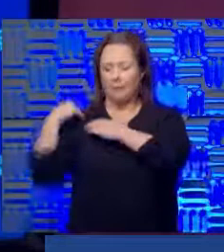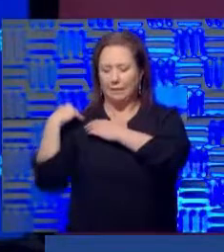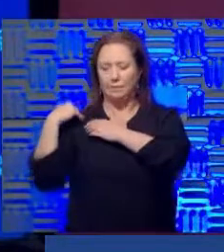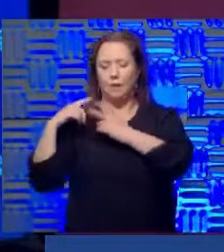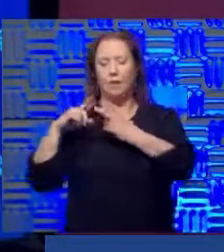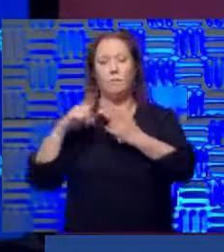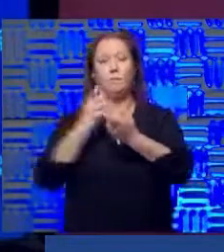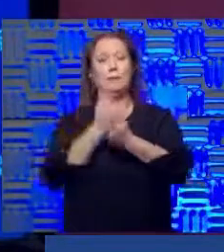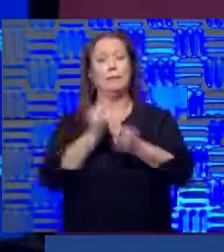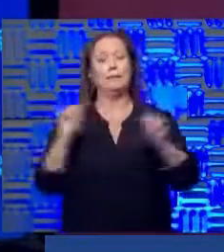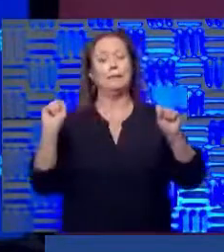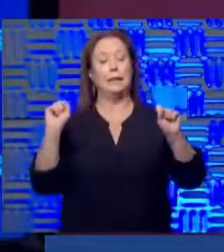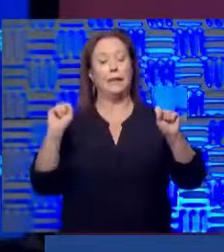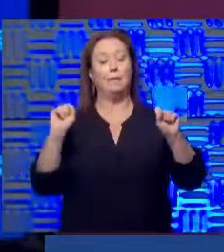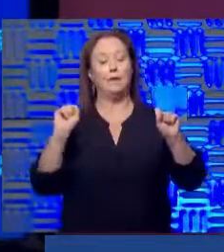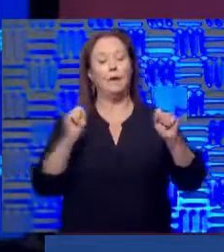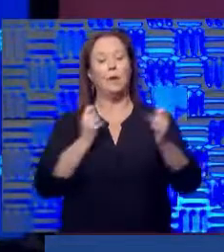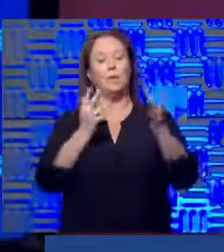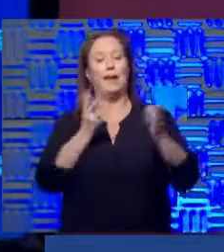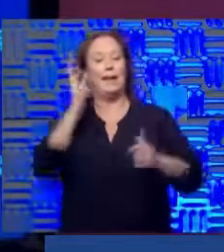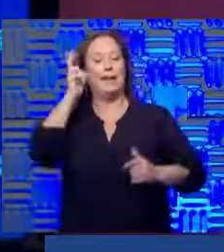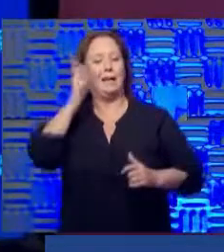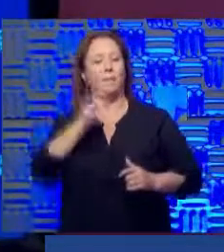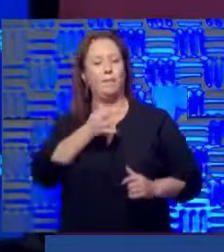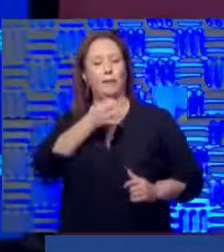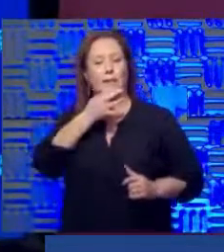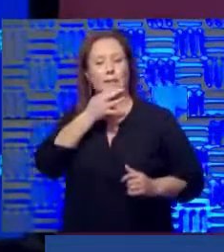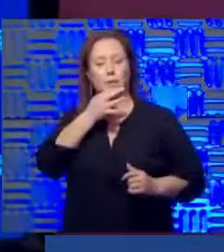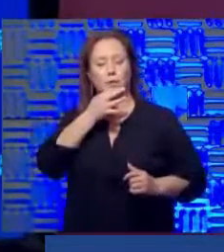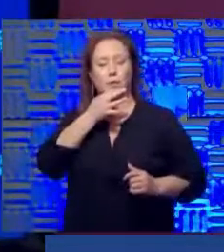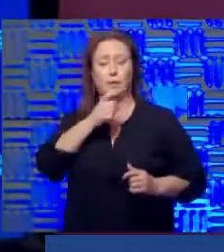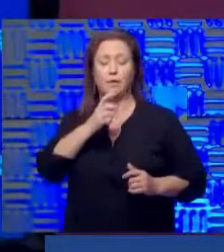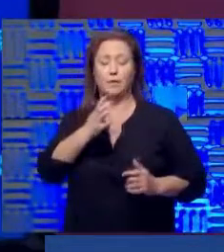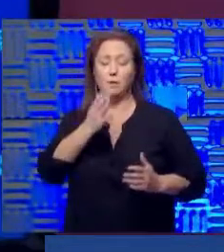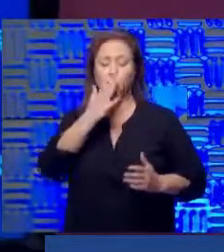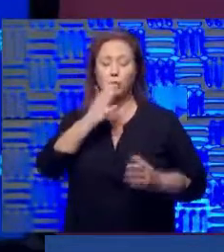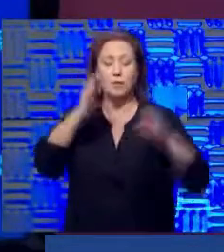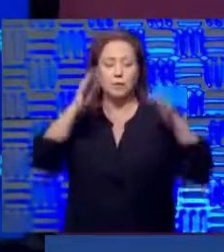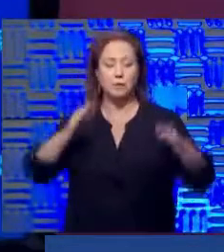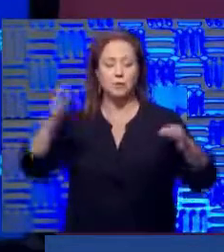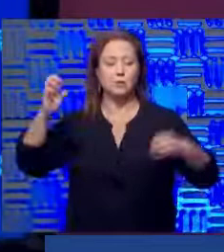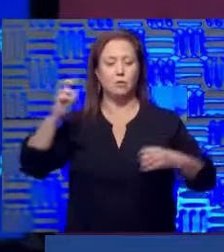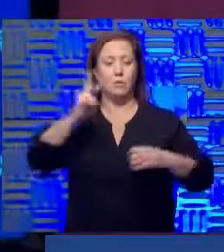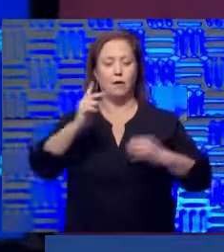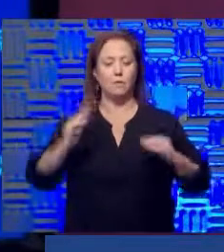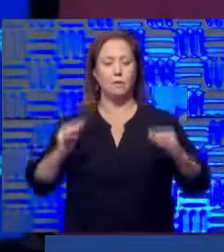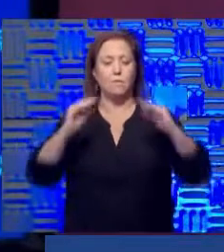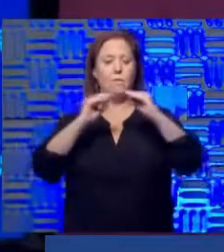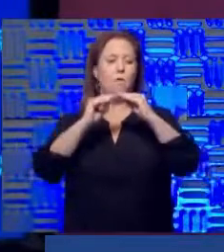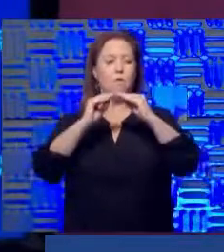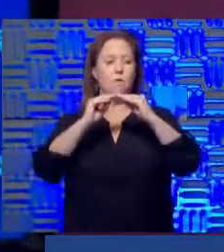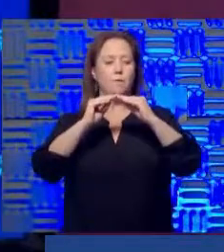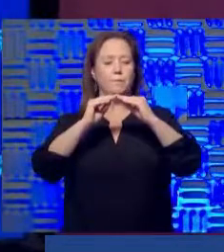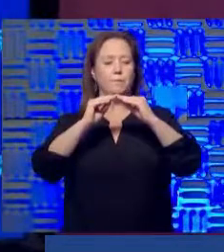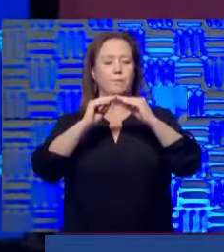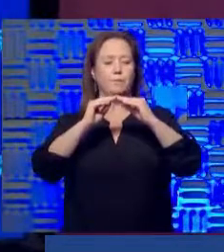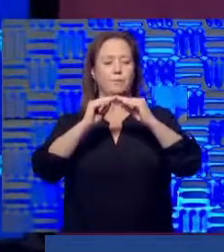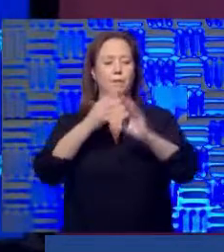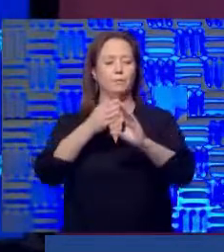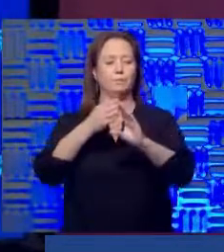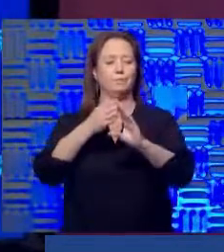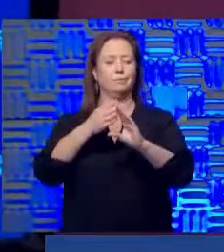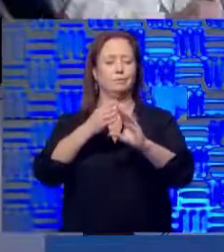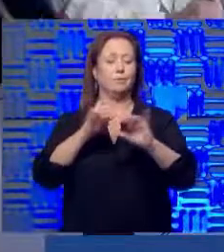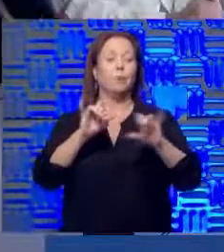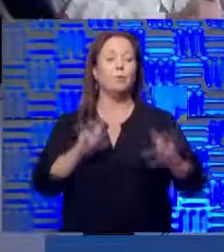and waiting until we hear from the experts that this is actually a prudent decision to get back to a more prior routine,